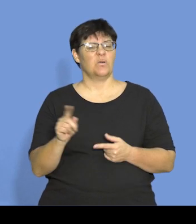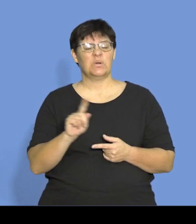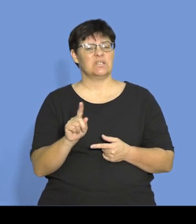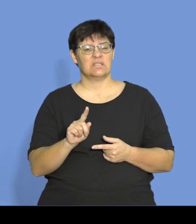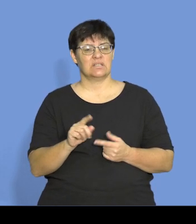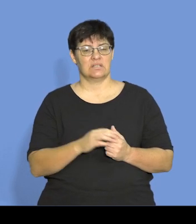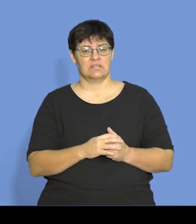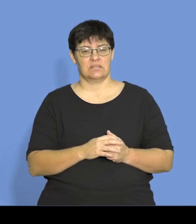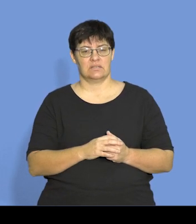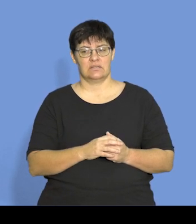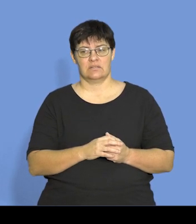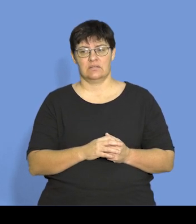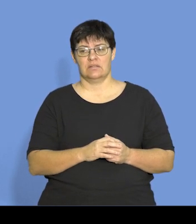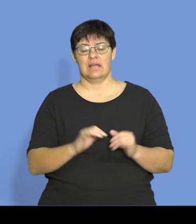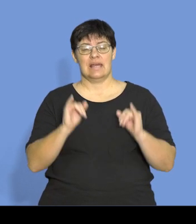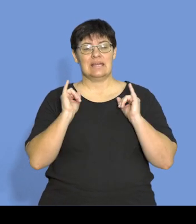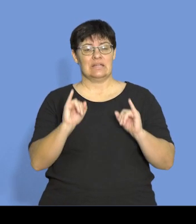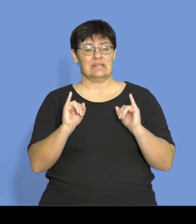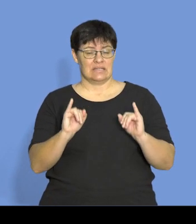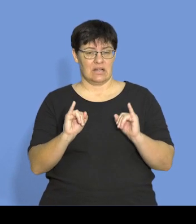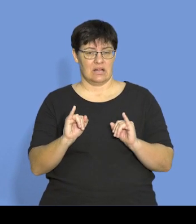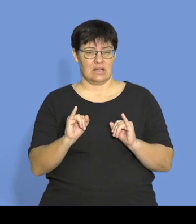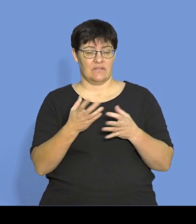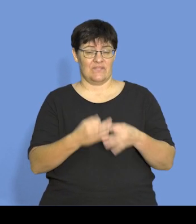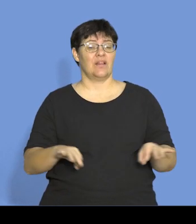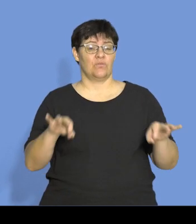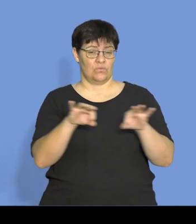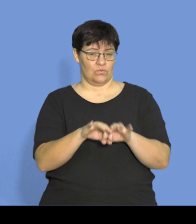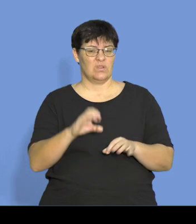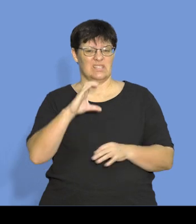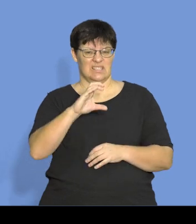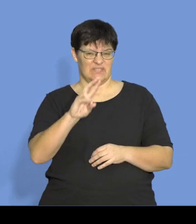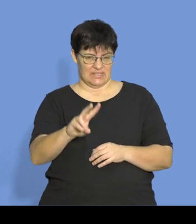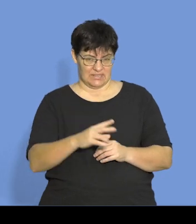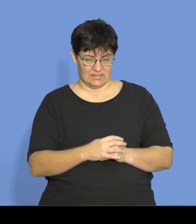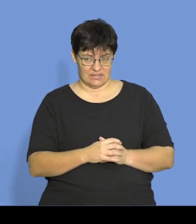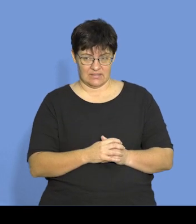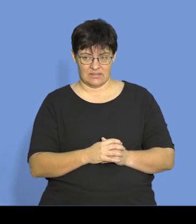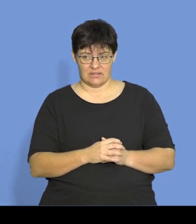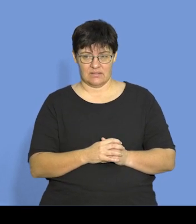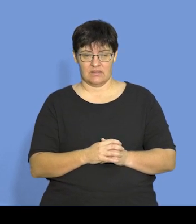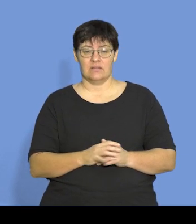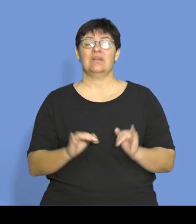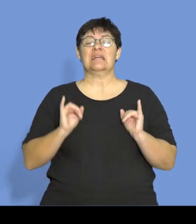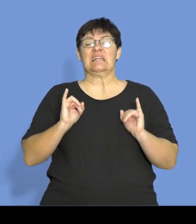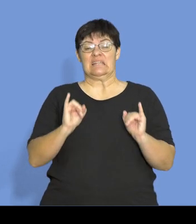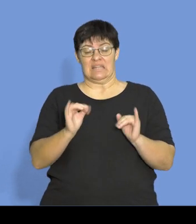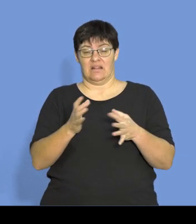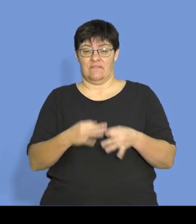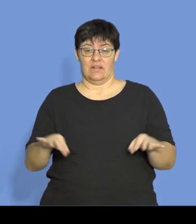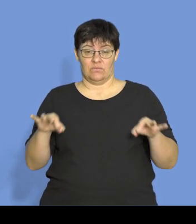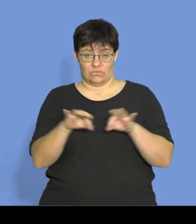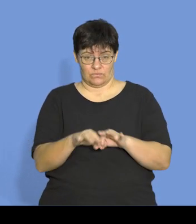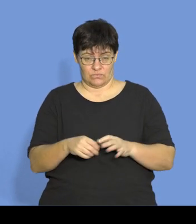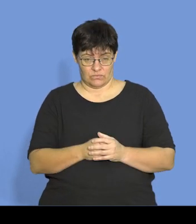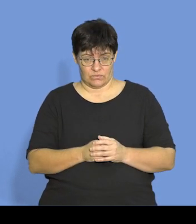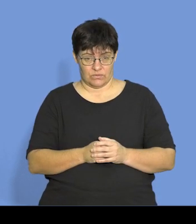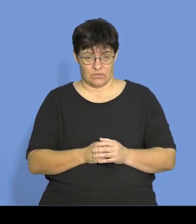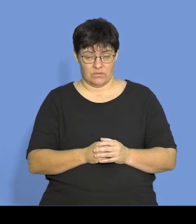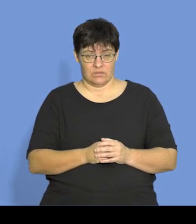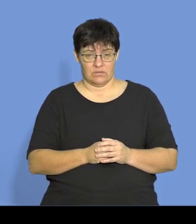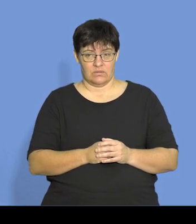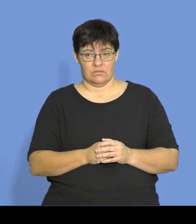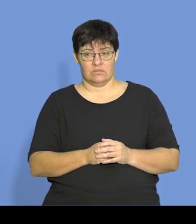word for roots, we normally call it the critical values, which I will just say it's CV. So it's like the critical